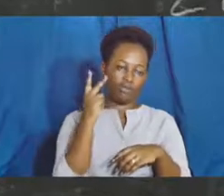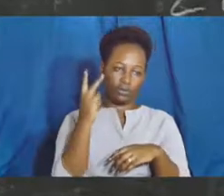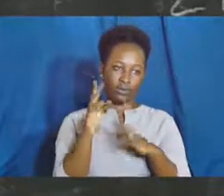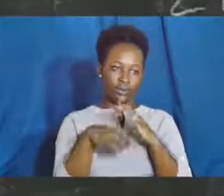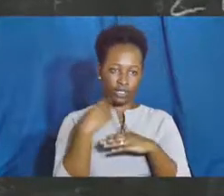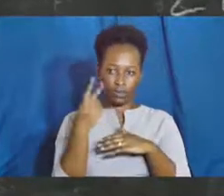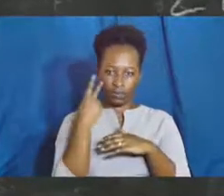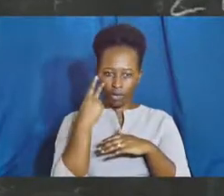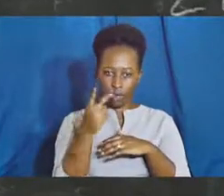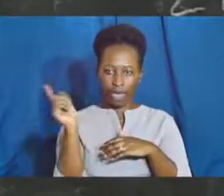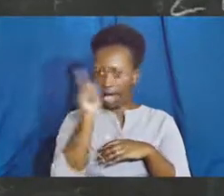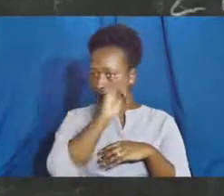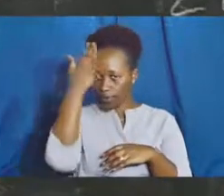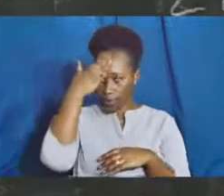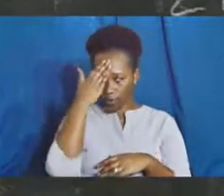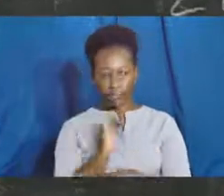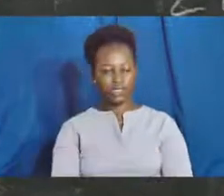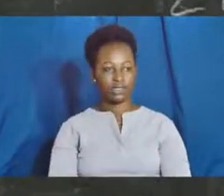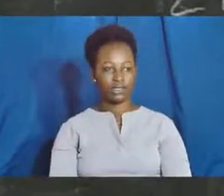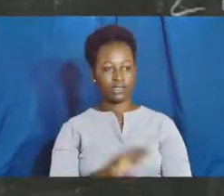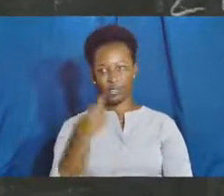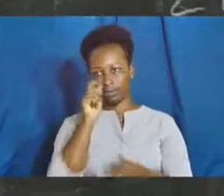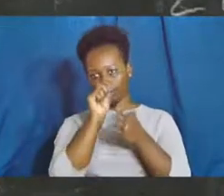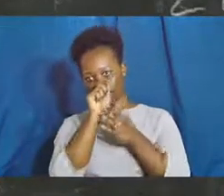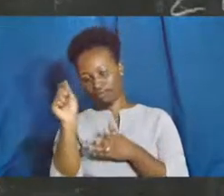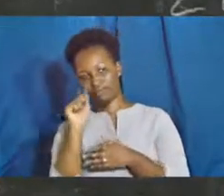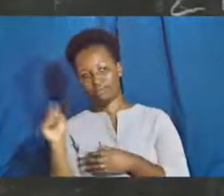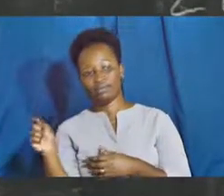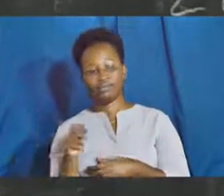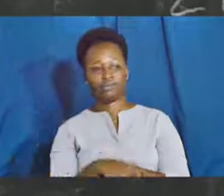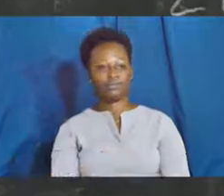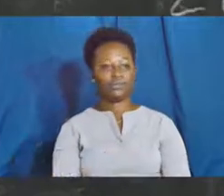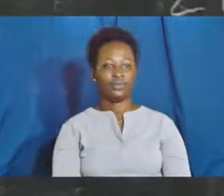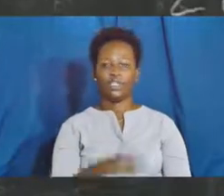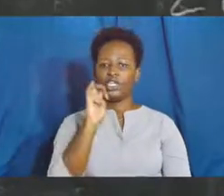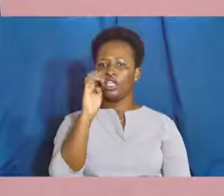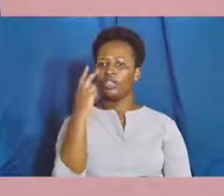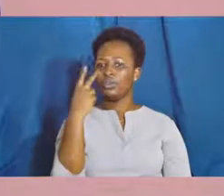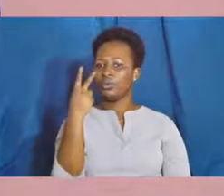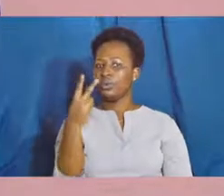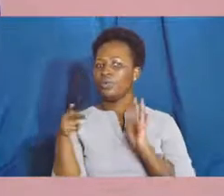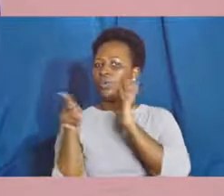the unknowns. So here we substitute this E2, there we have found